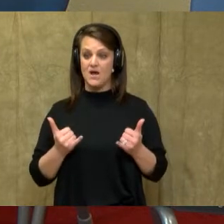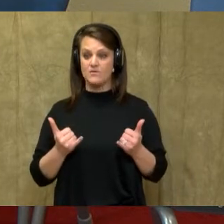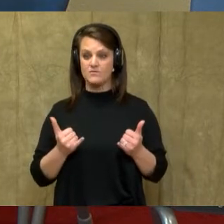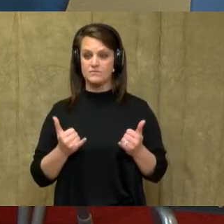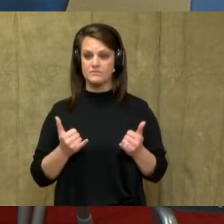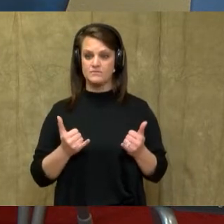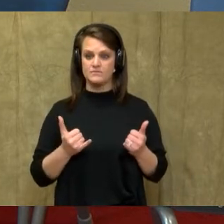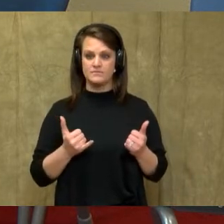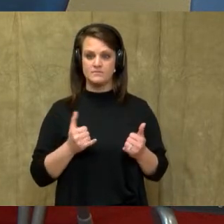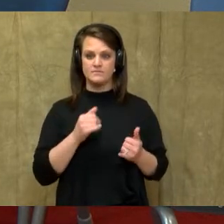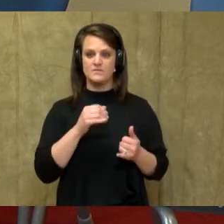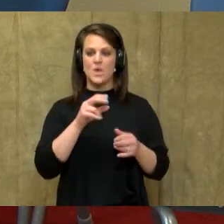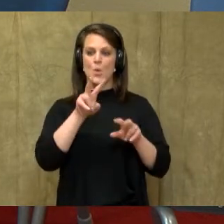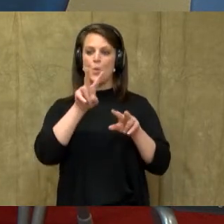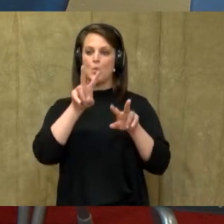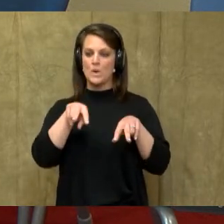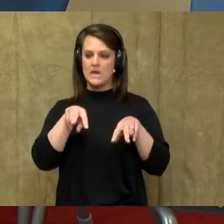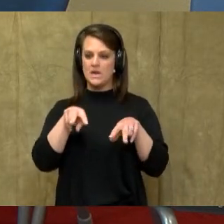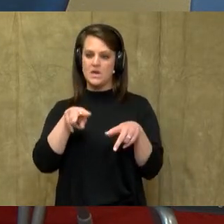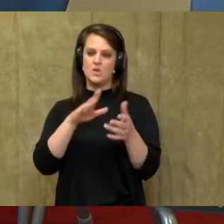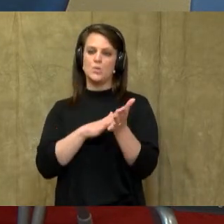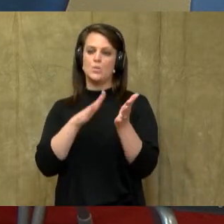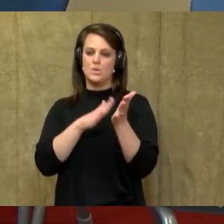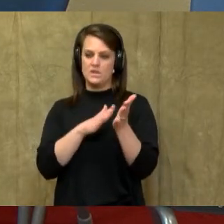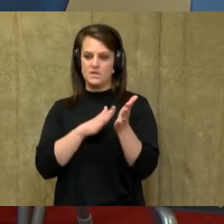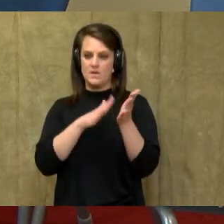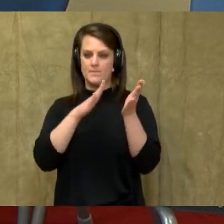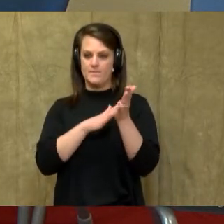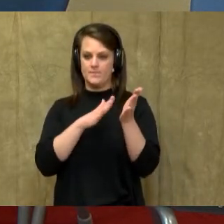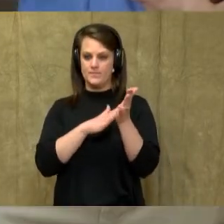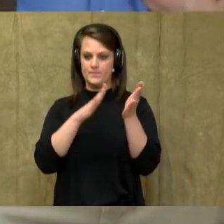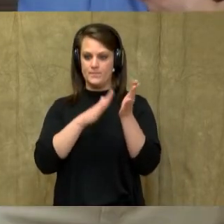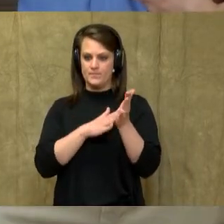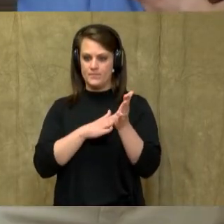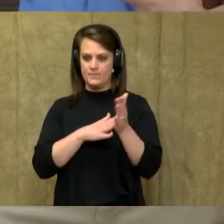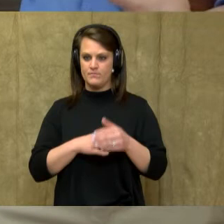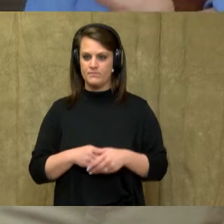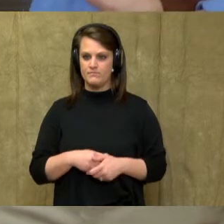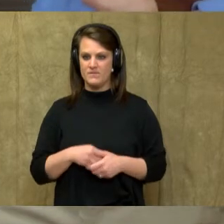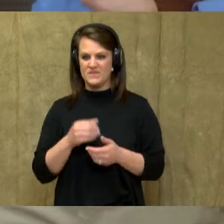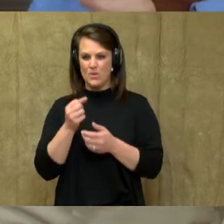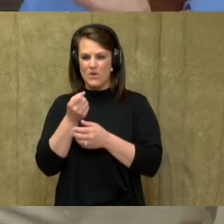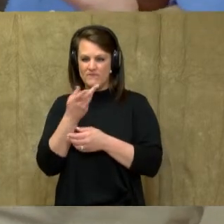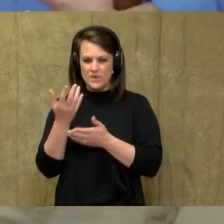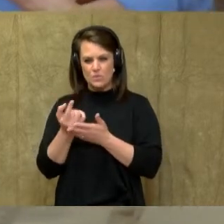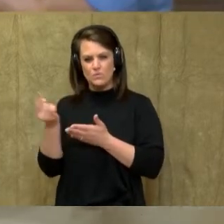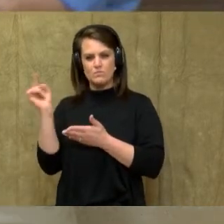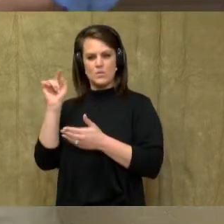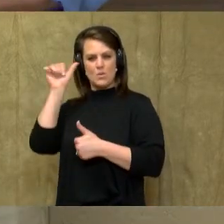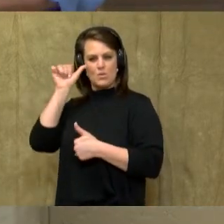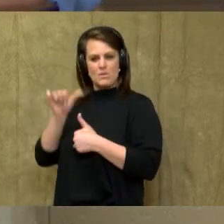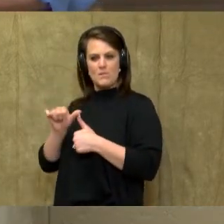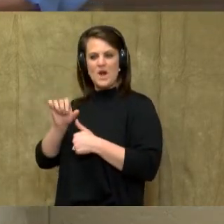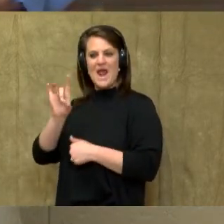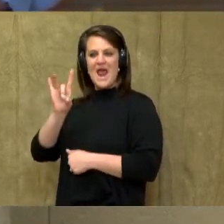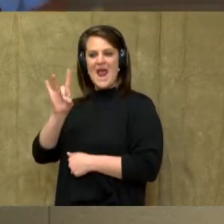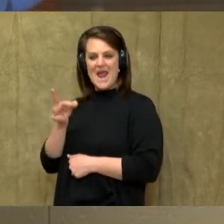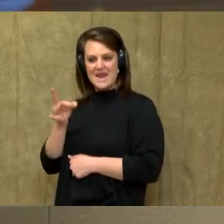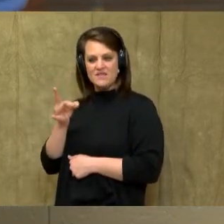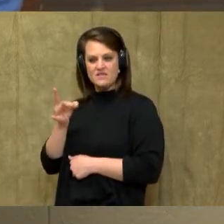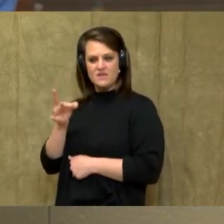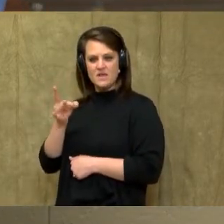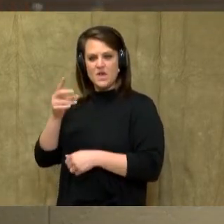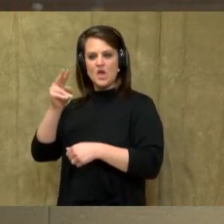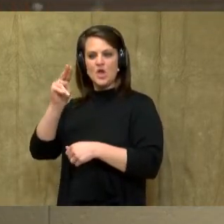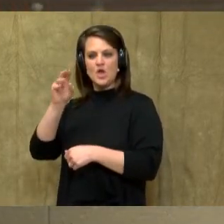step, which is reading the rhythm. You remember from a couple of weeks ago that our 8th notes are